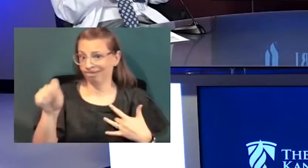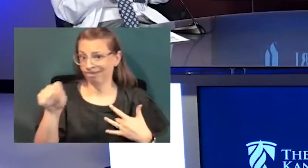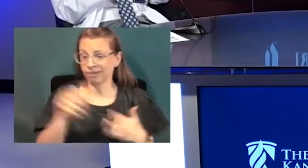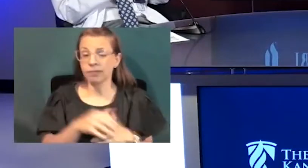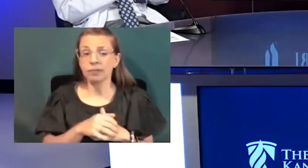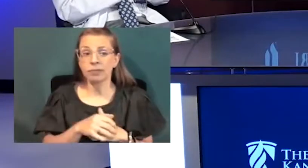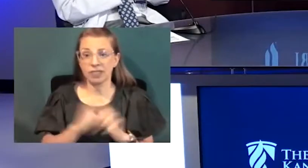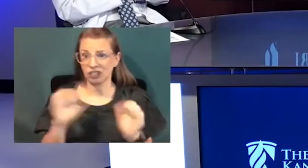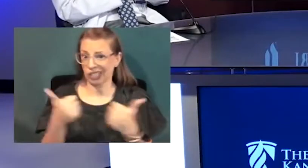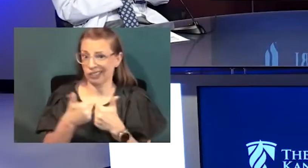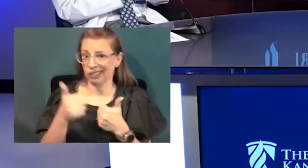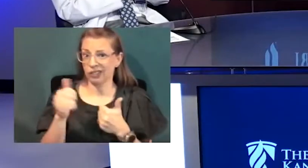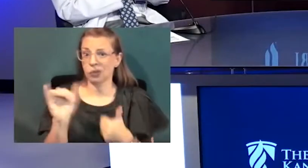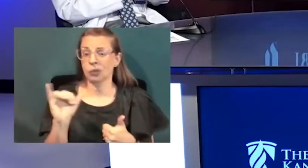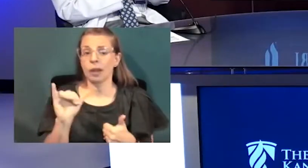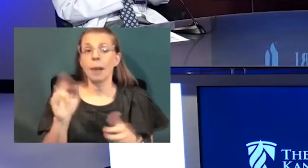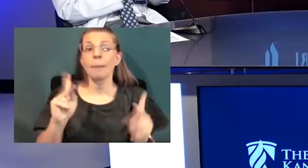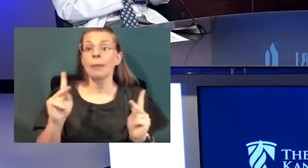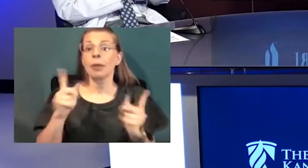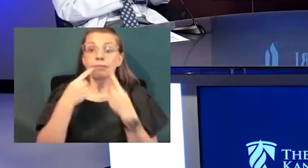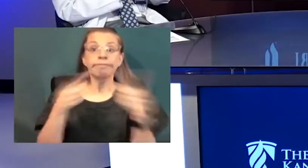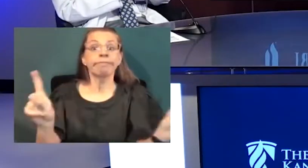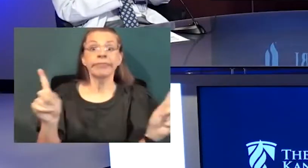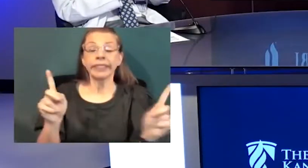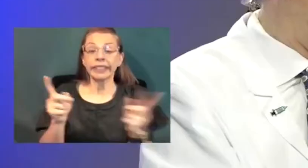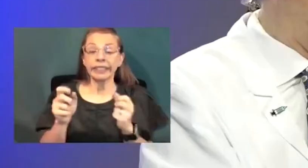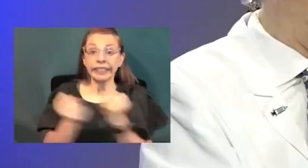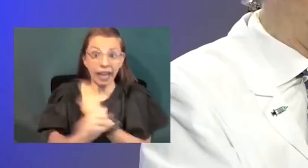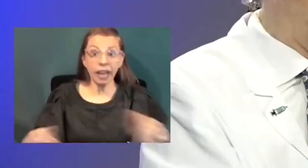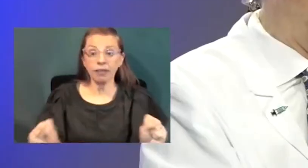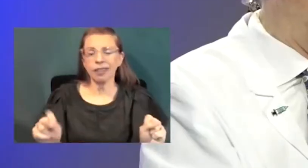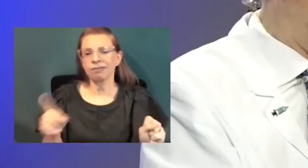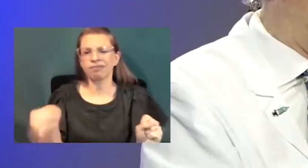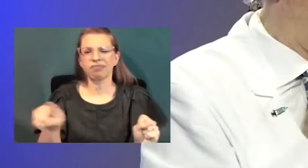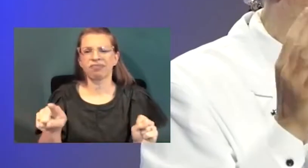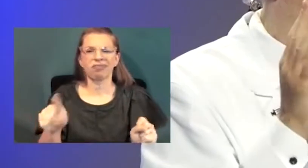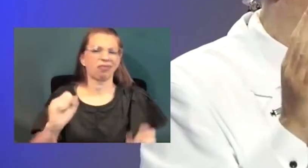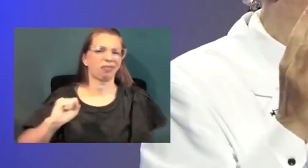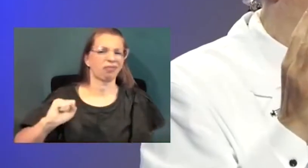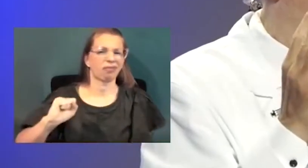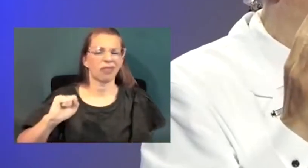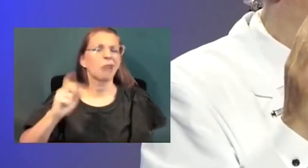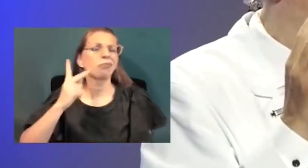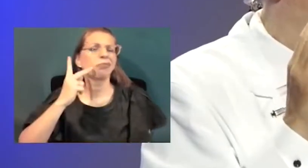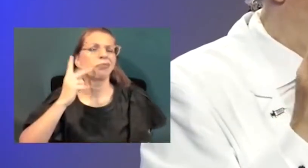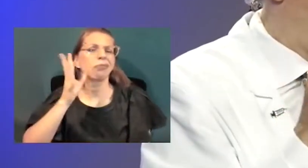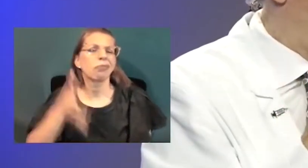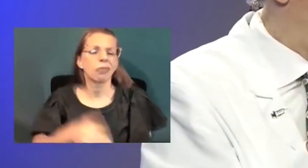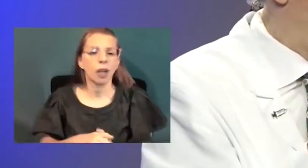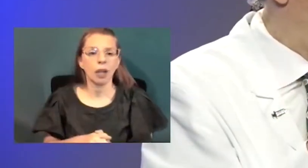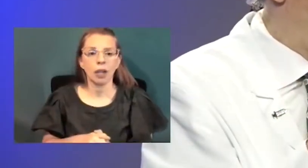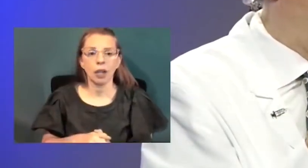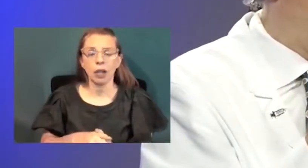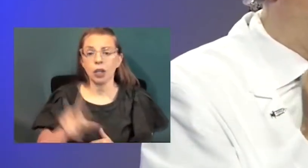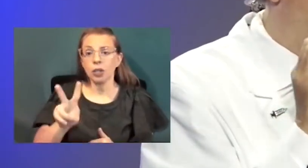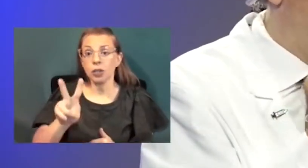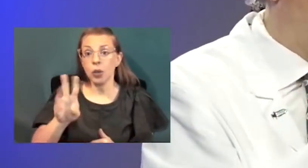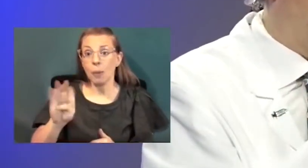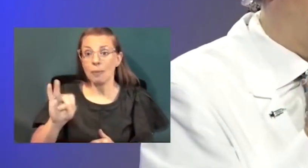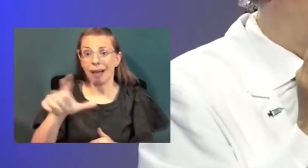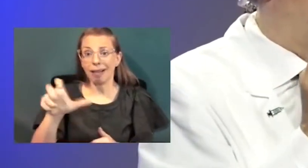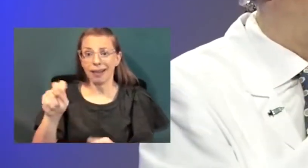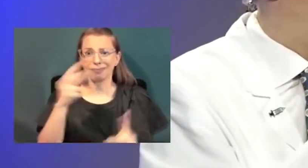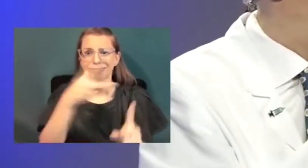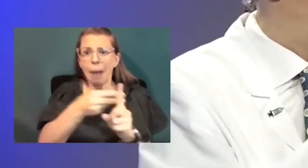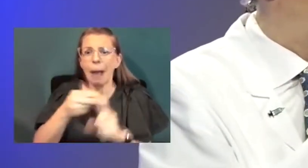it's safe, people say, well, the vaccines are too new. They've been rushed too much. I'm like, okay, guys, listen. About 2 billion doses have been given across the world, right? 2